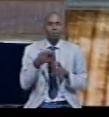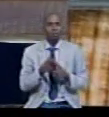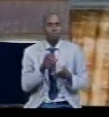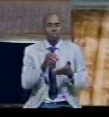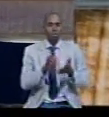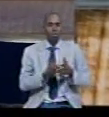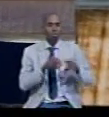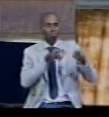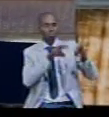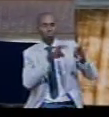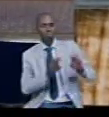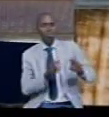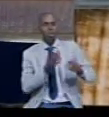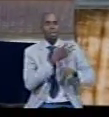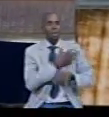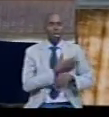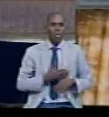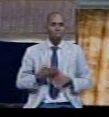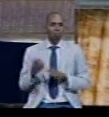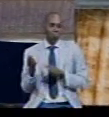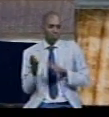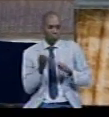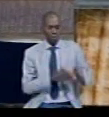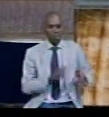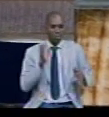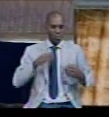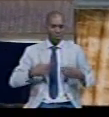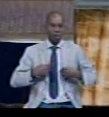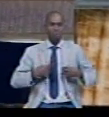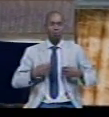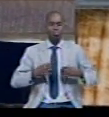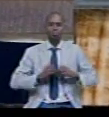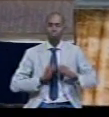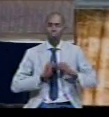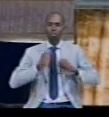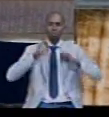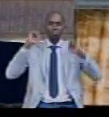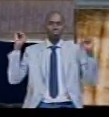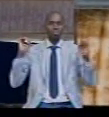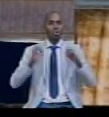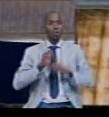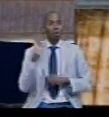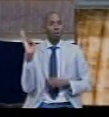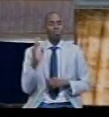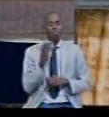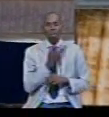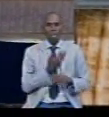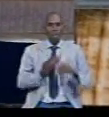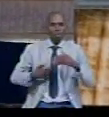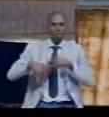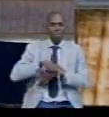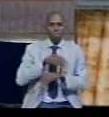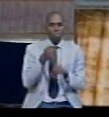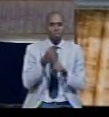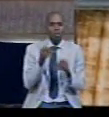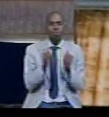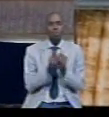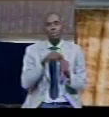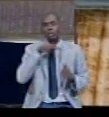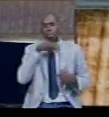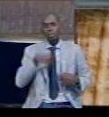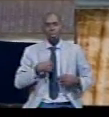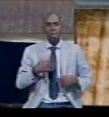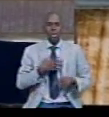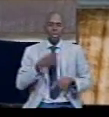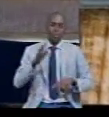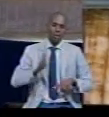he laid his robe from him, and covered him with sackcloth, and sat